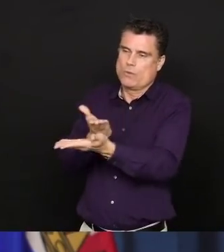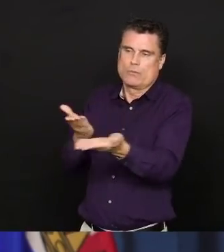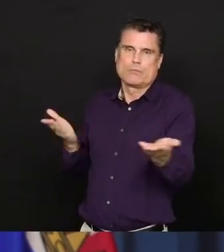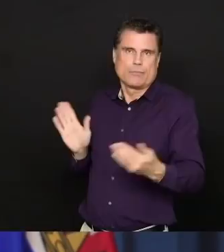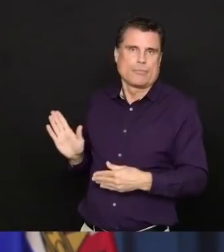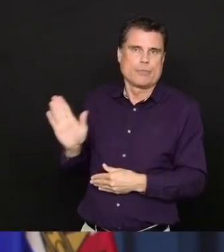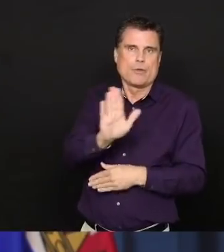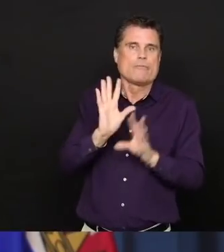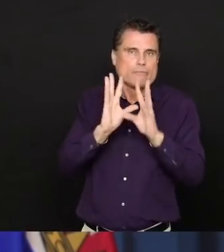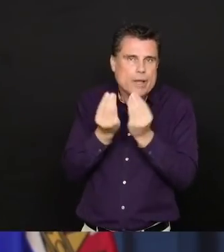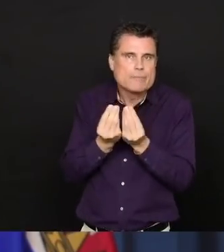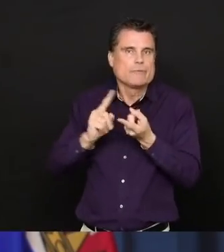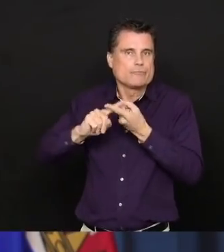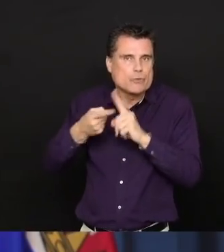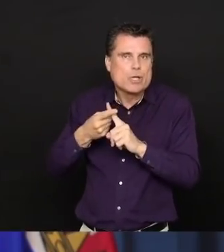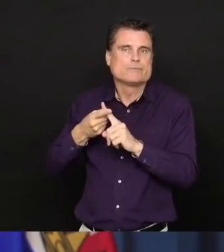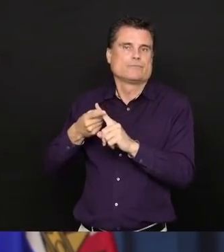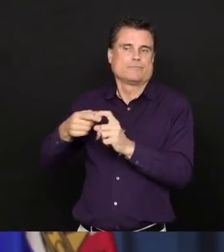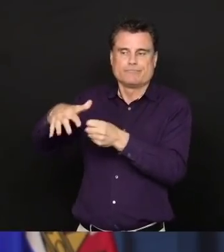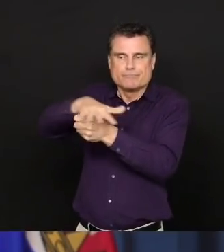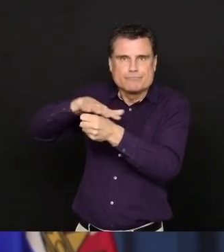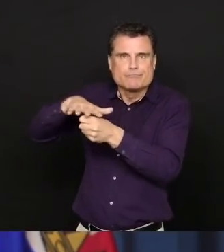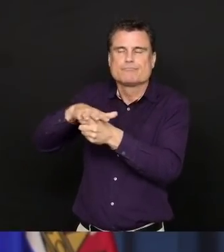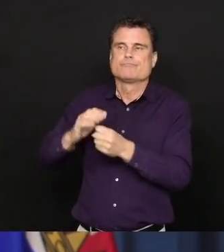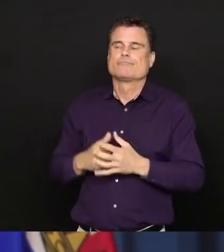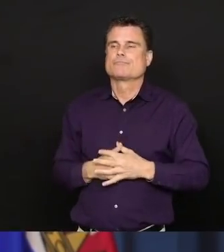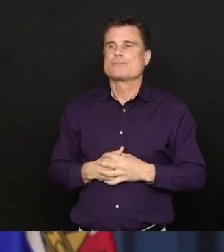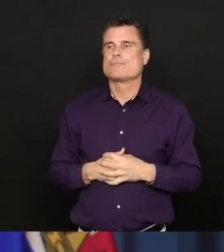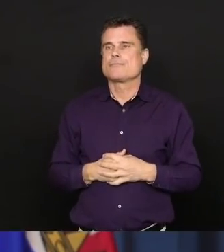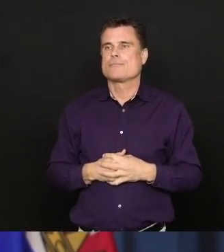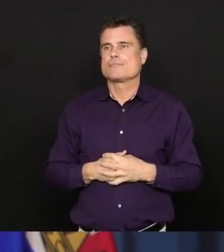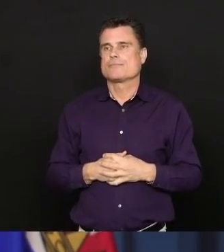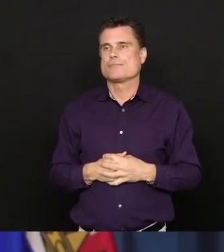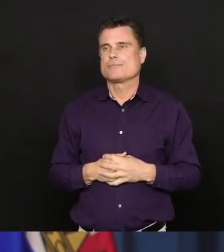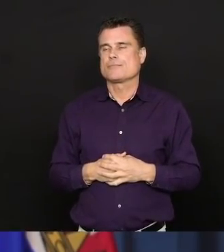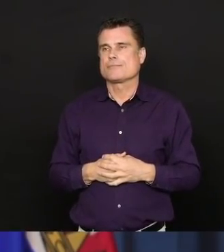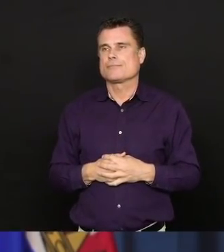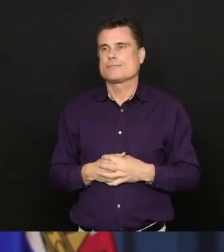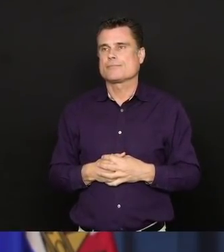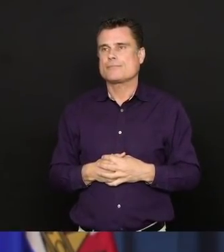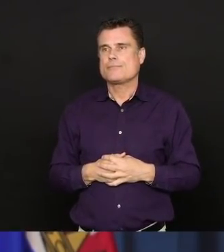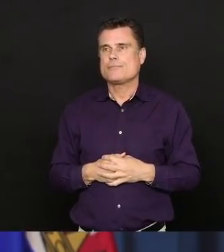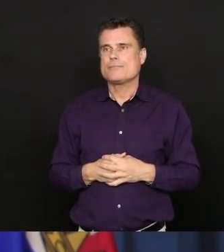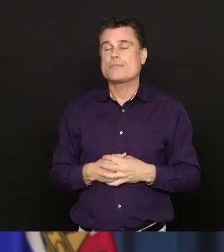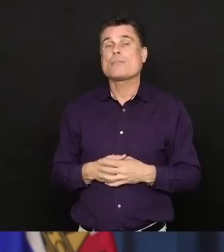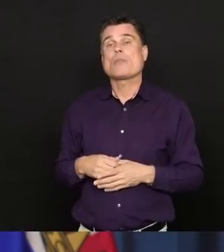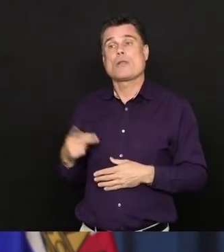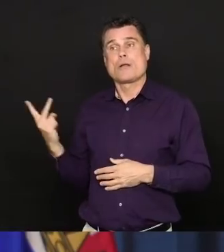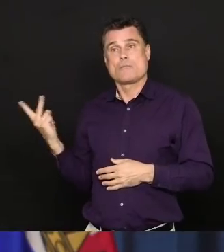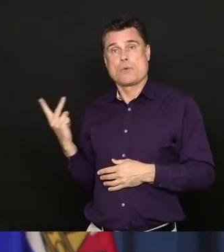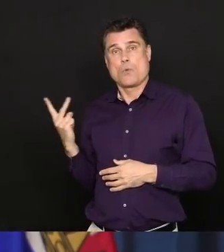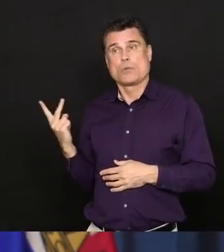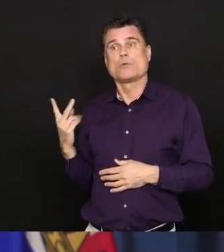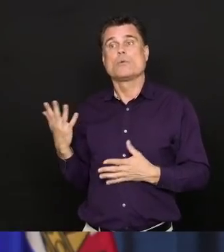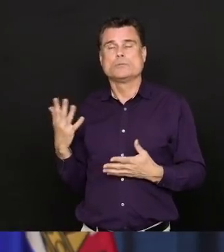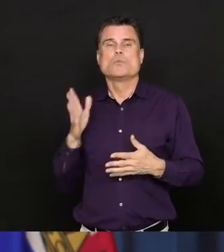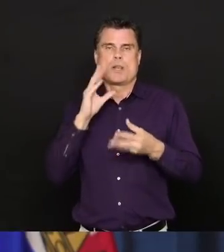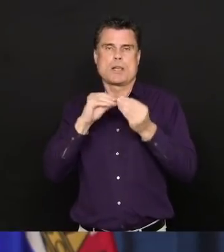out to you on what is obviously a very, very difficult day. I want to say the results